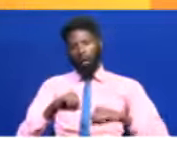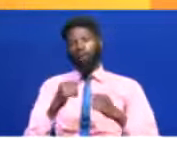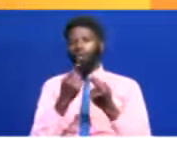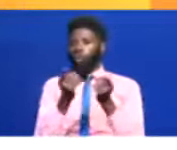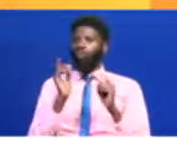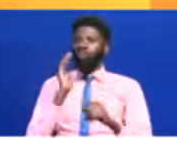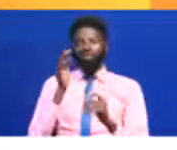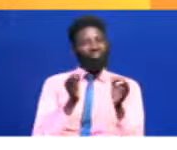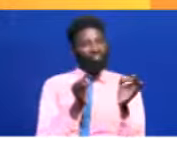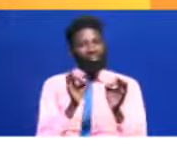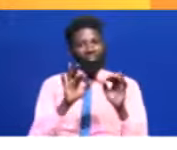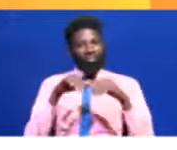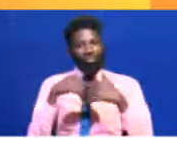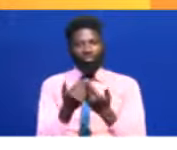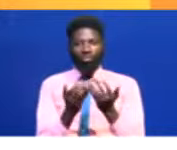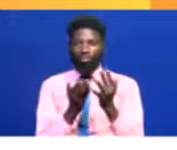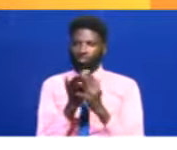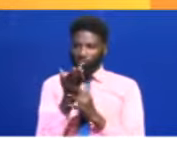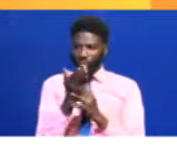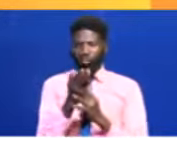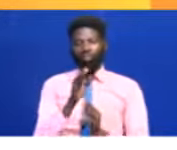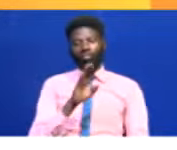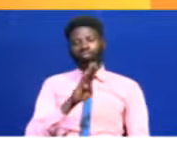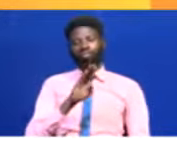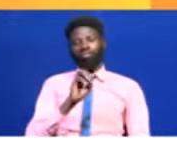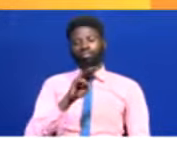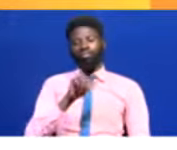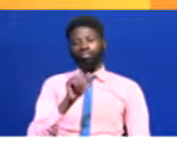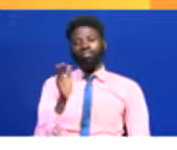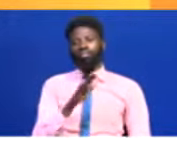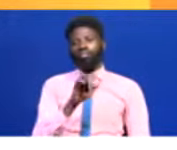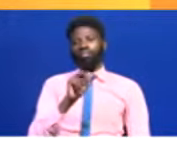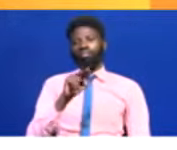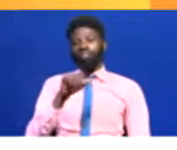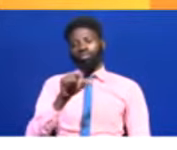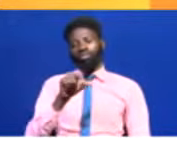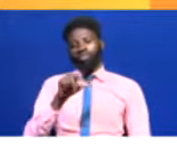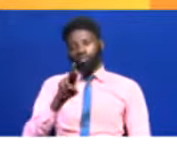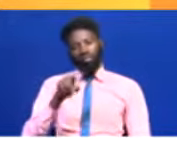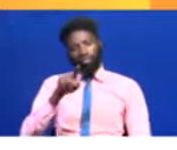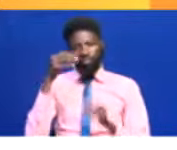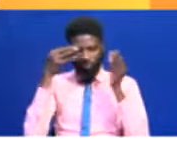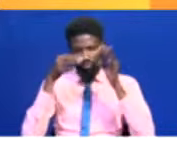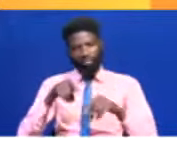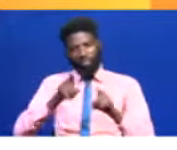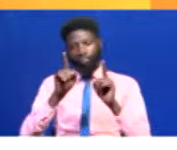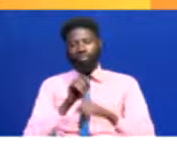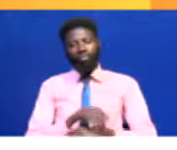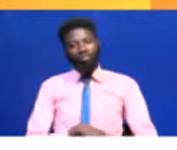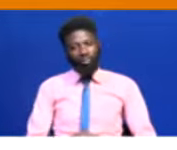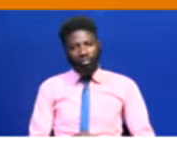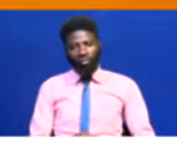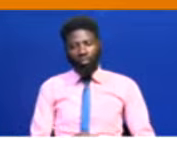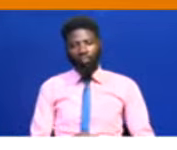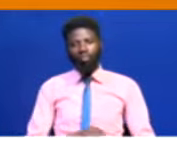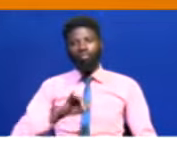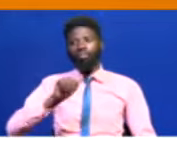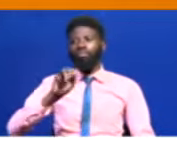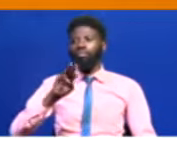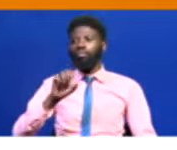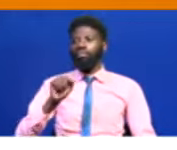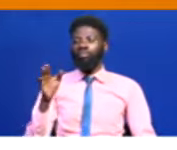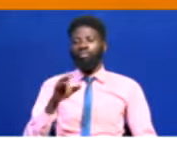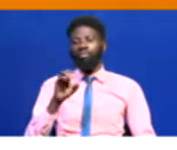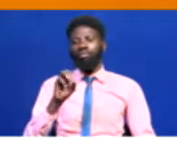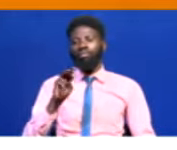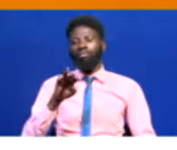guided through the Boma Yangu, but you are the person to make that choice. Mm-hmm. Yes. Then James Ouma